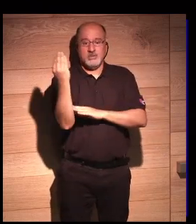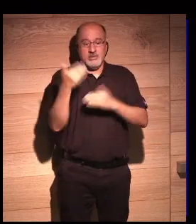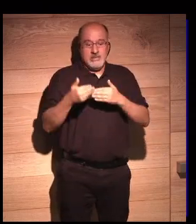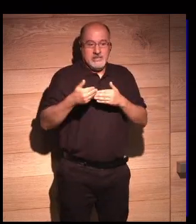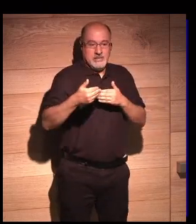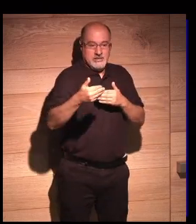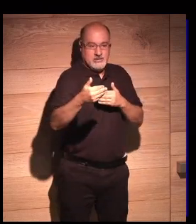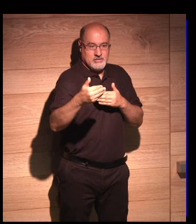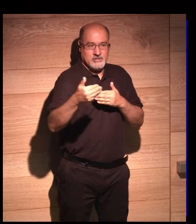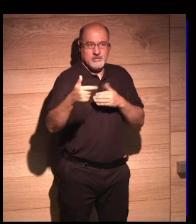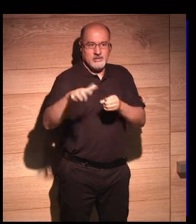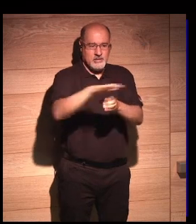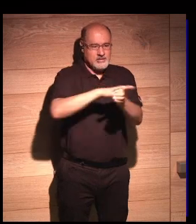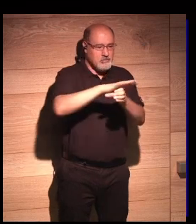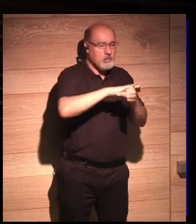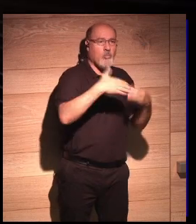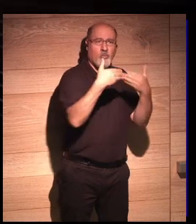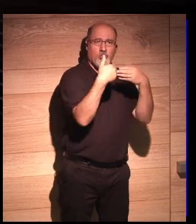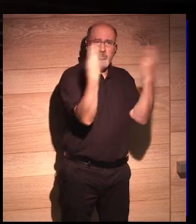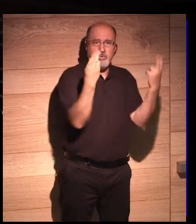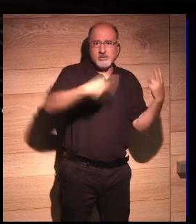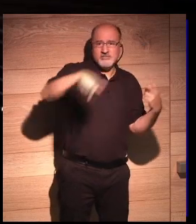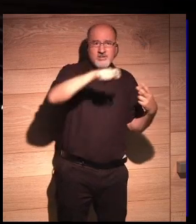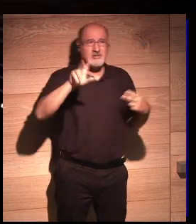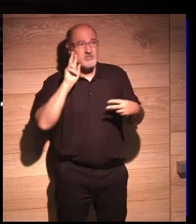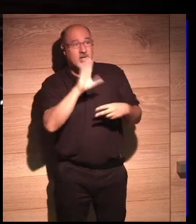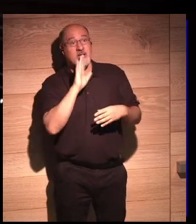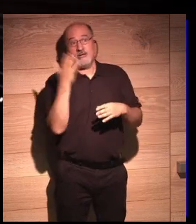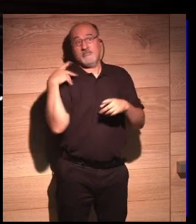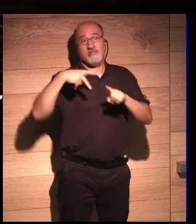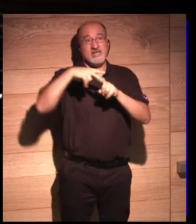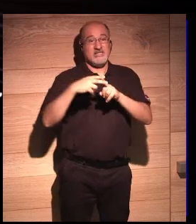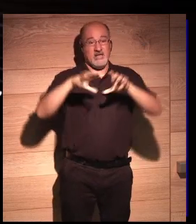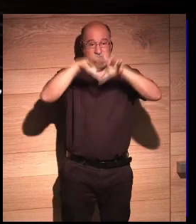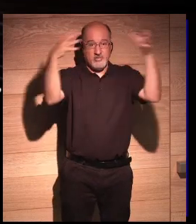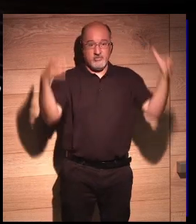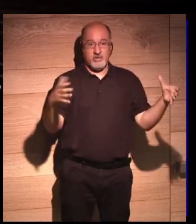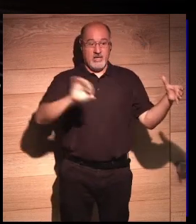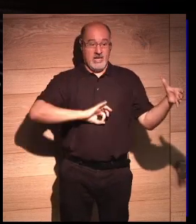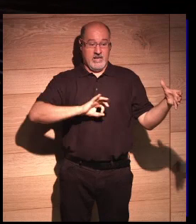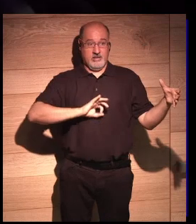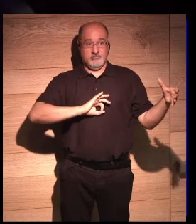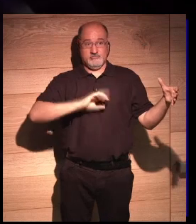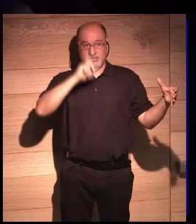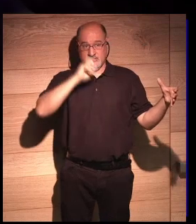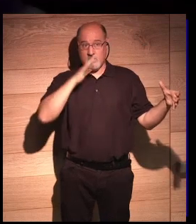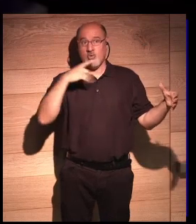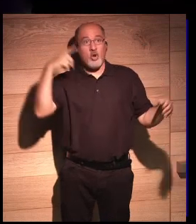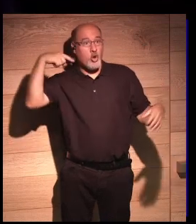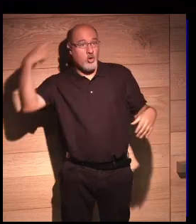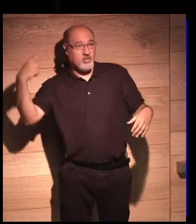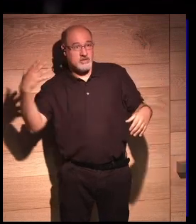public spaces. This was an installation we did in London in January. And all